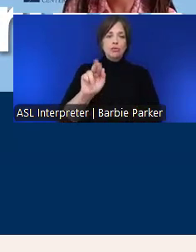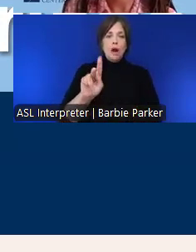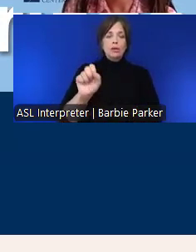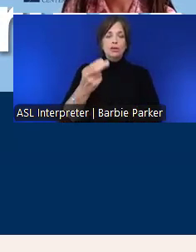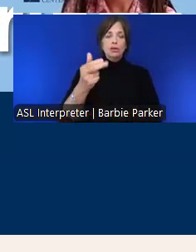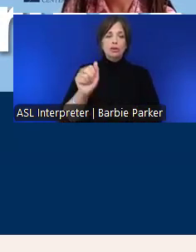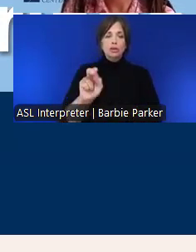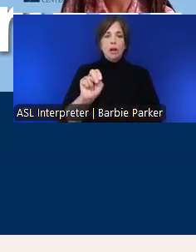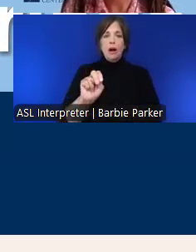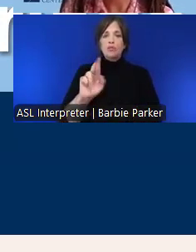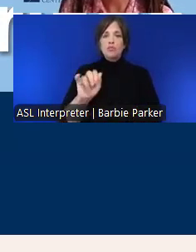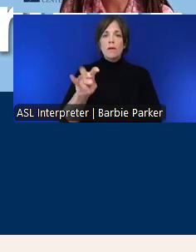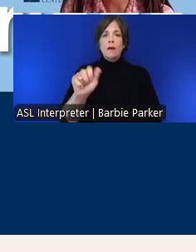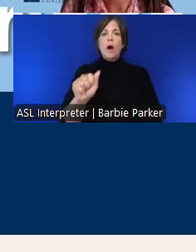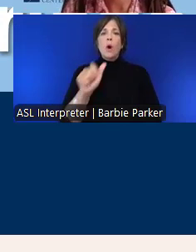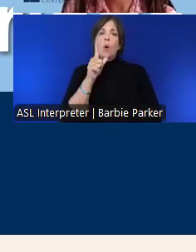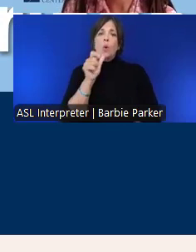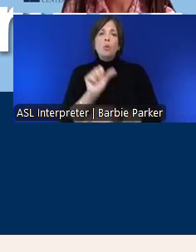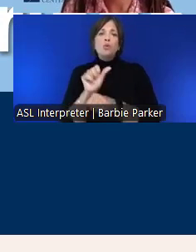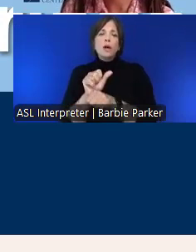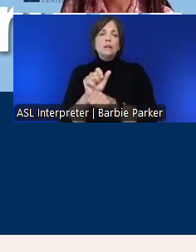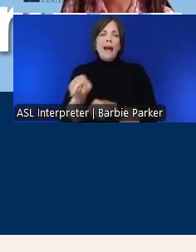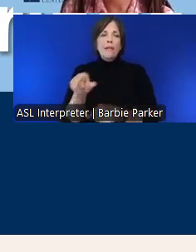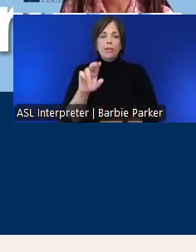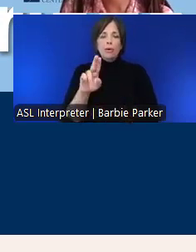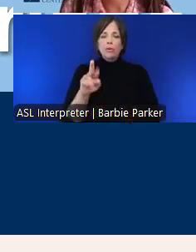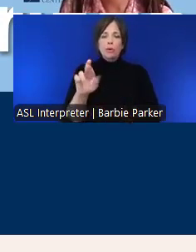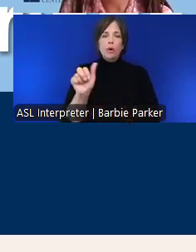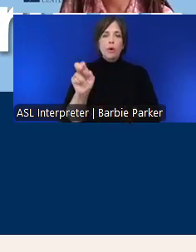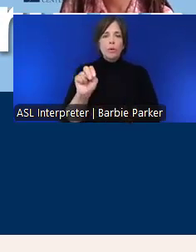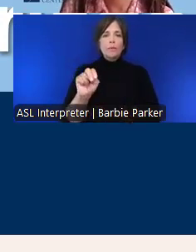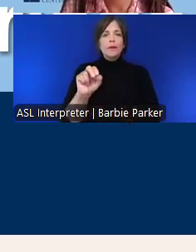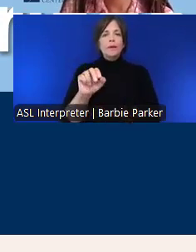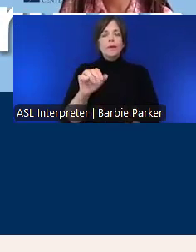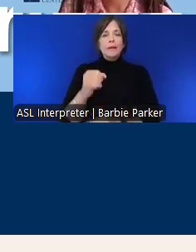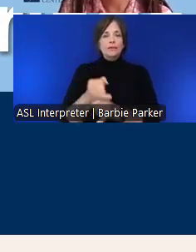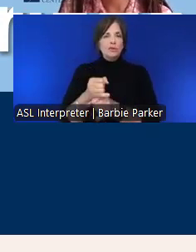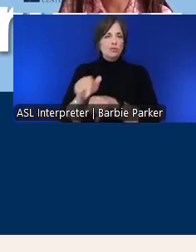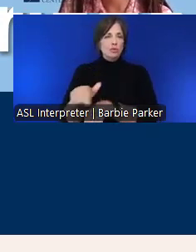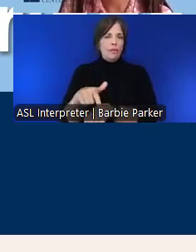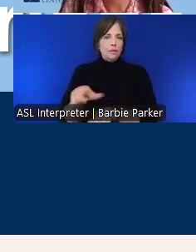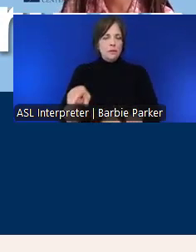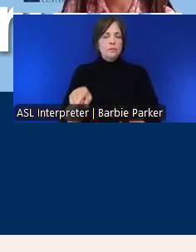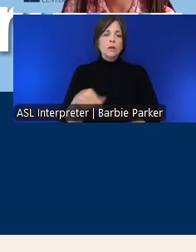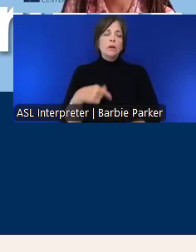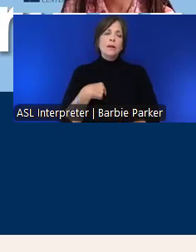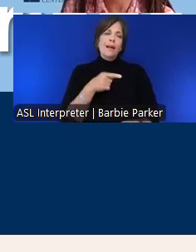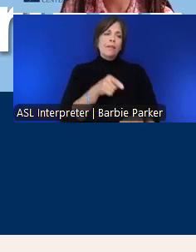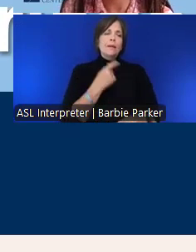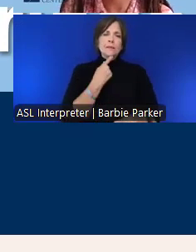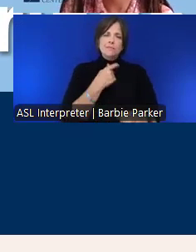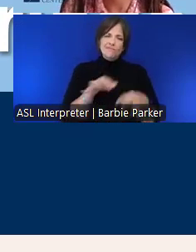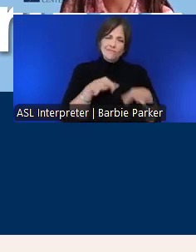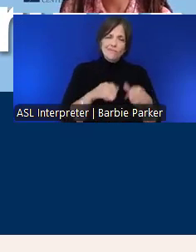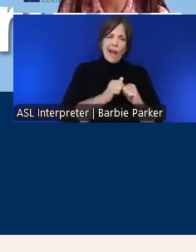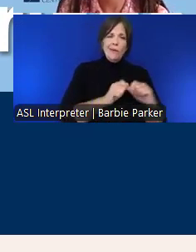time, gives us a better idea as to how one loses consent throughout the marriage process